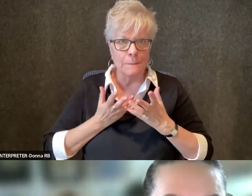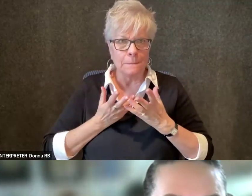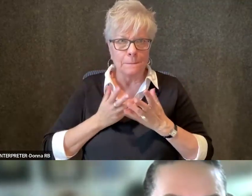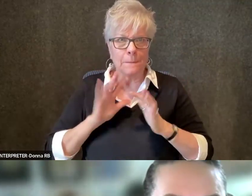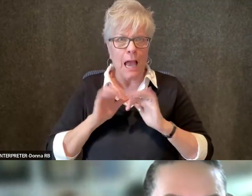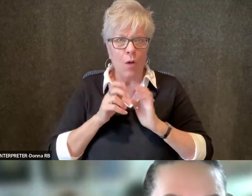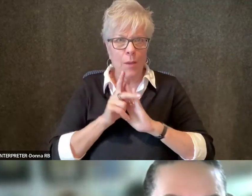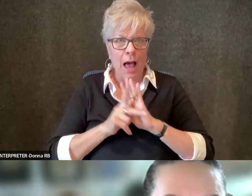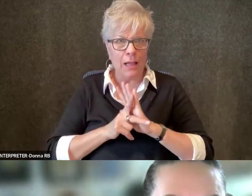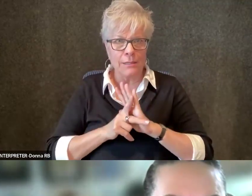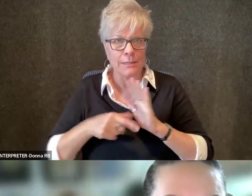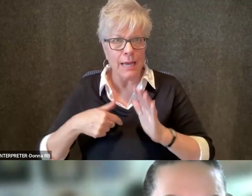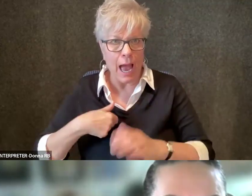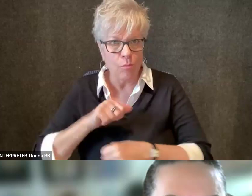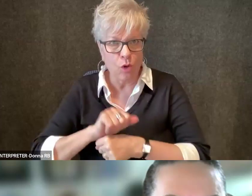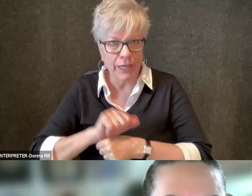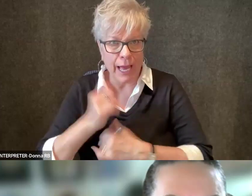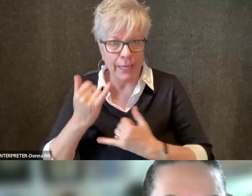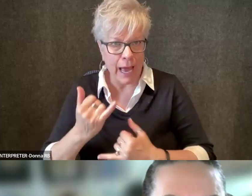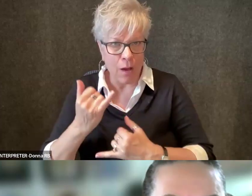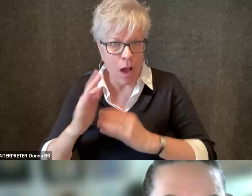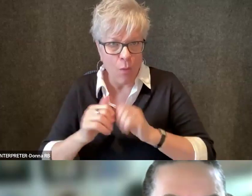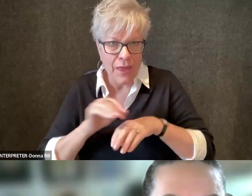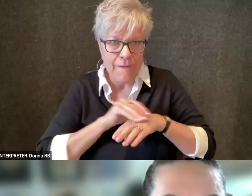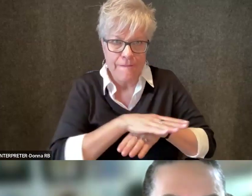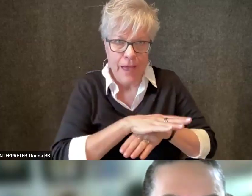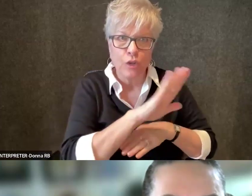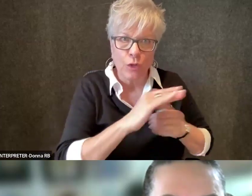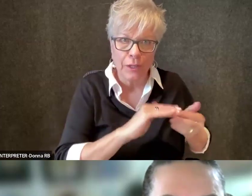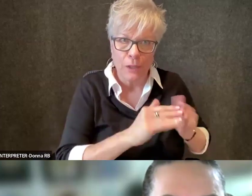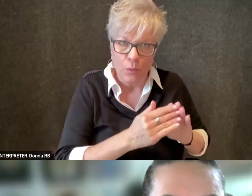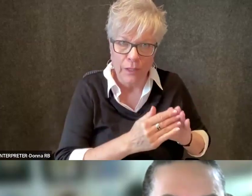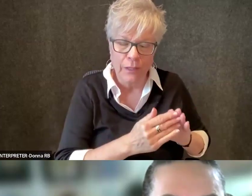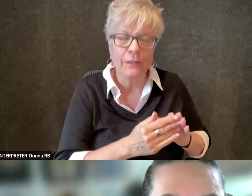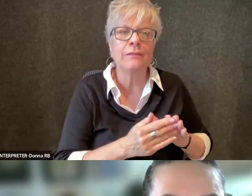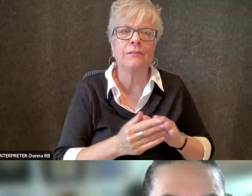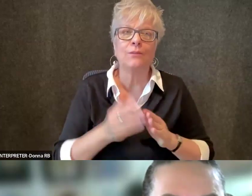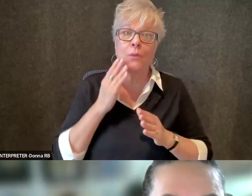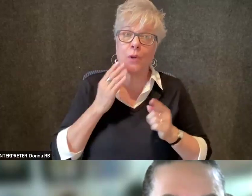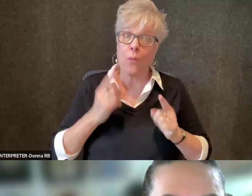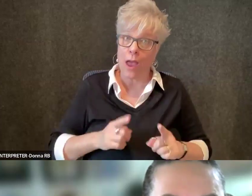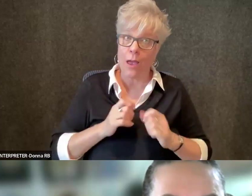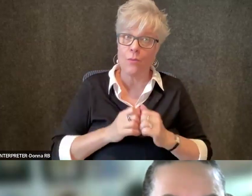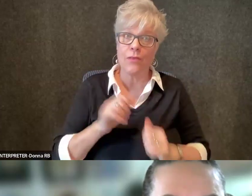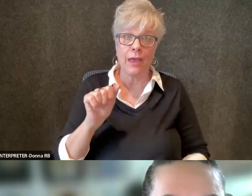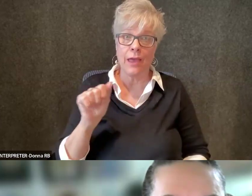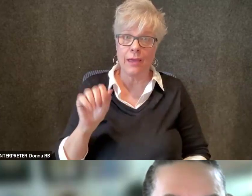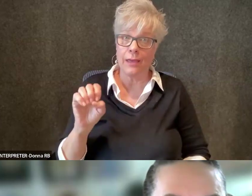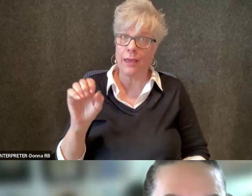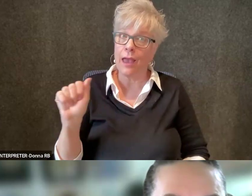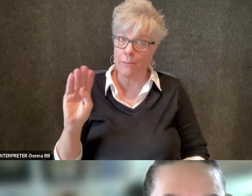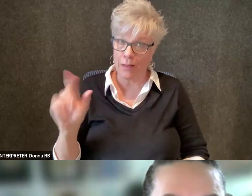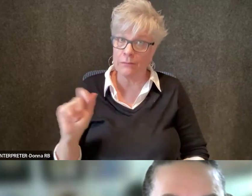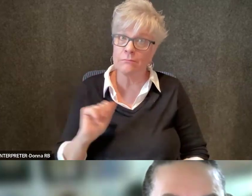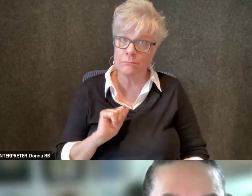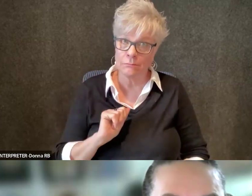the policies that they're working on might affect people in the disability community. We know that happened with the AEA bill,